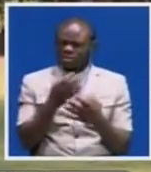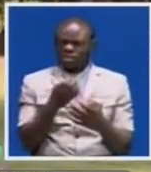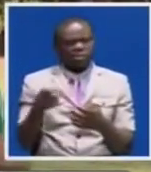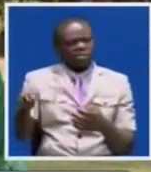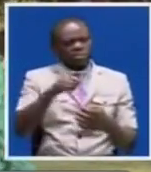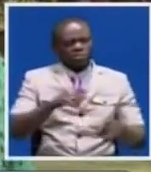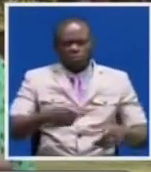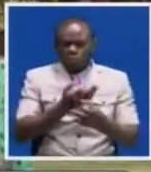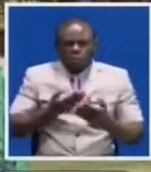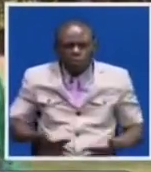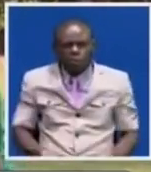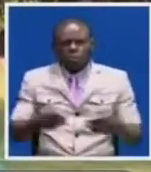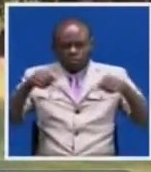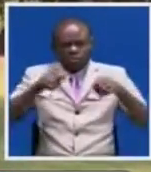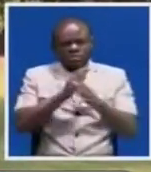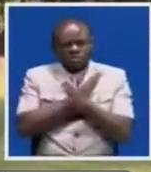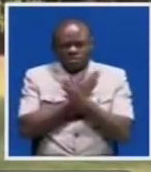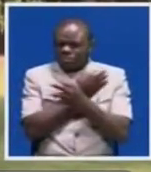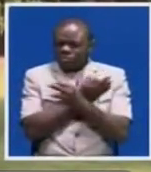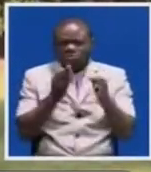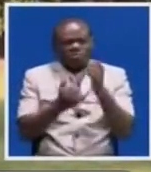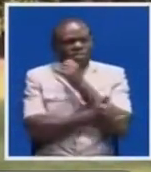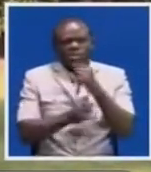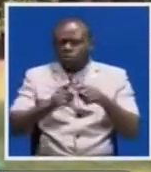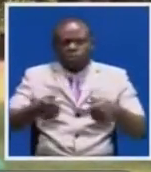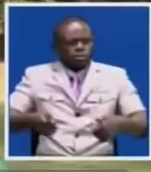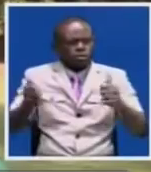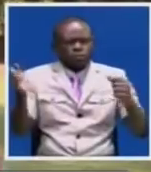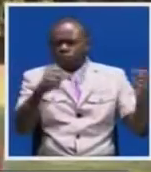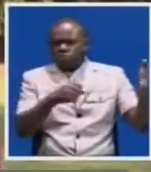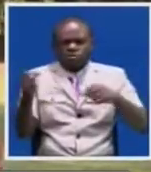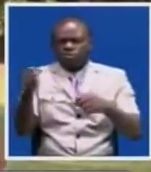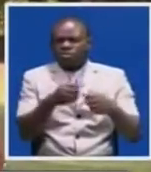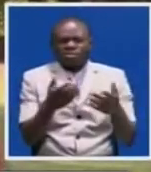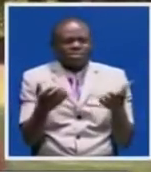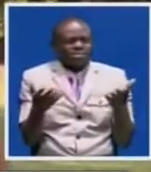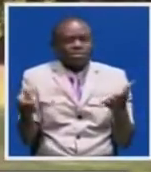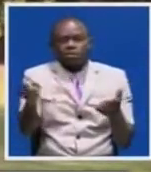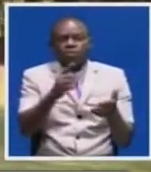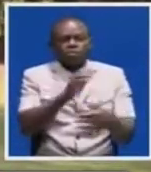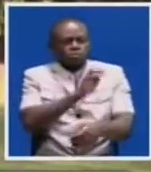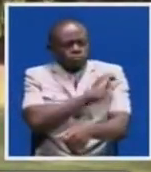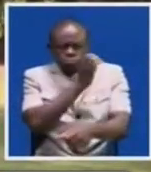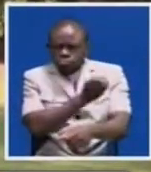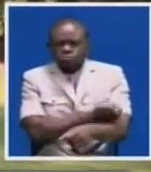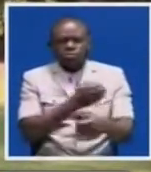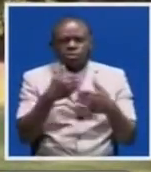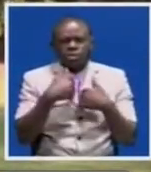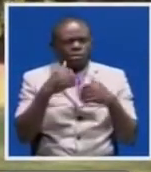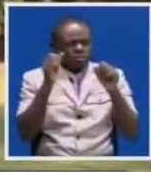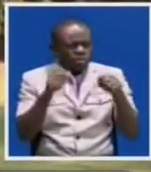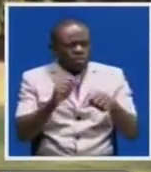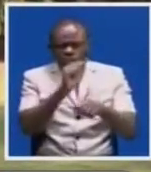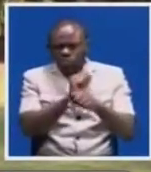fighting. The young people with so much energy, so much knowledge that if they could only sit together, we can plan